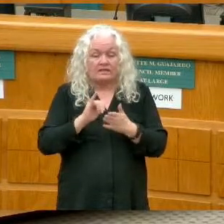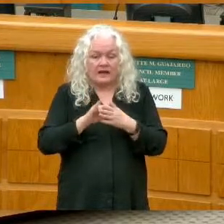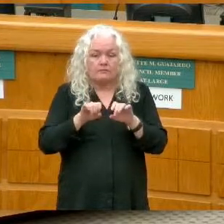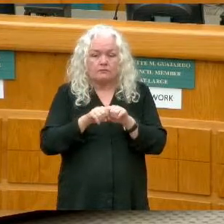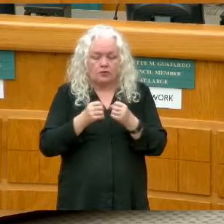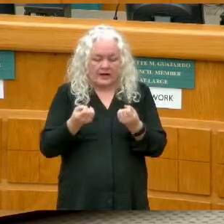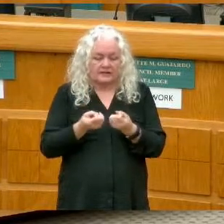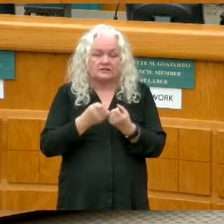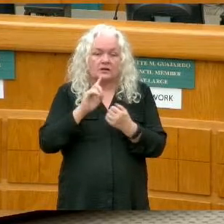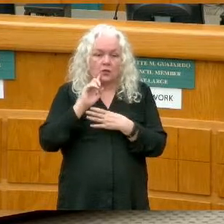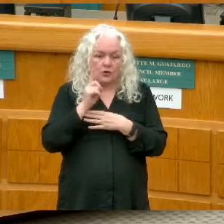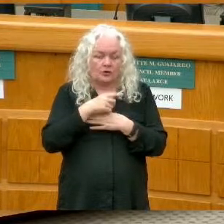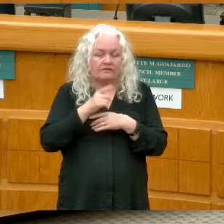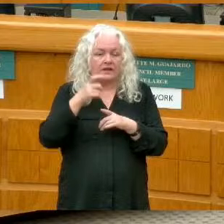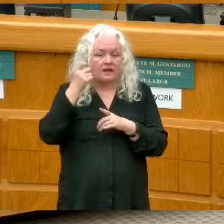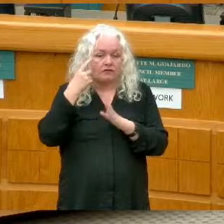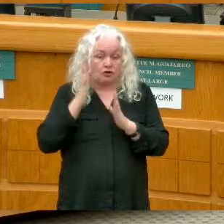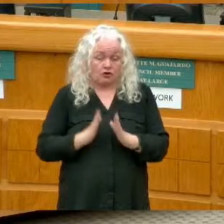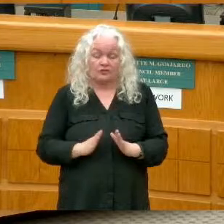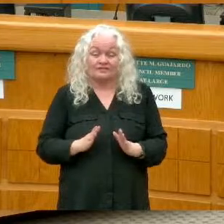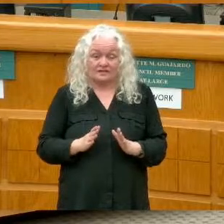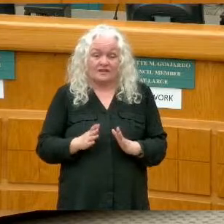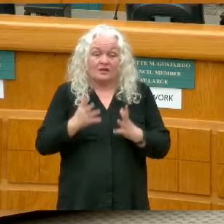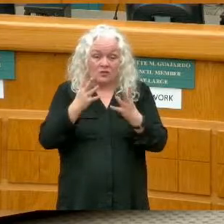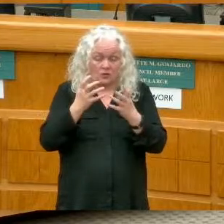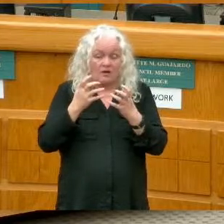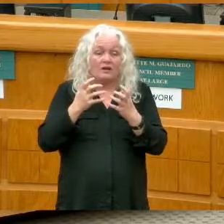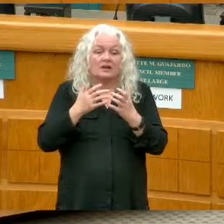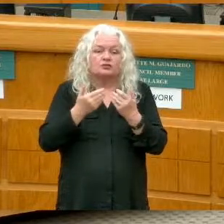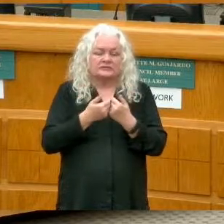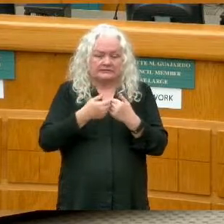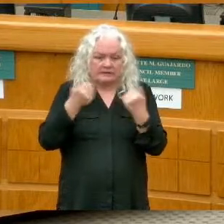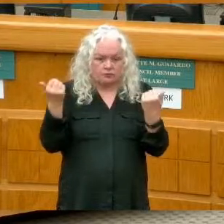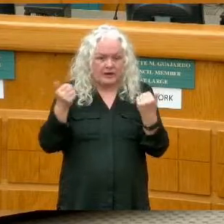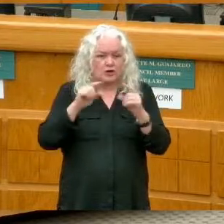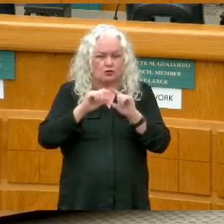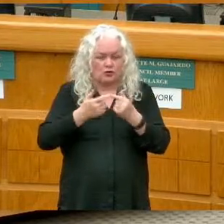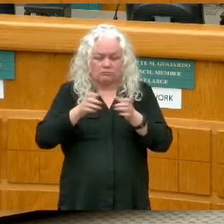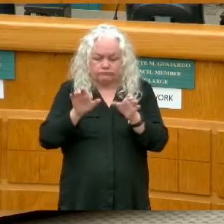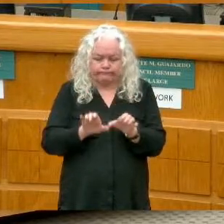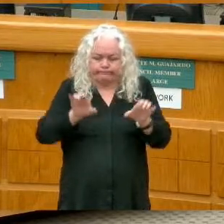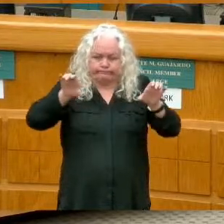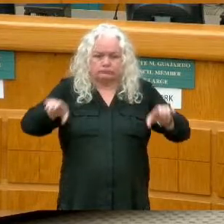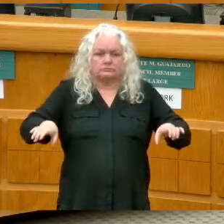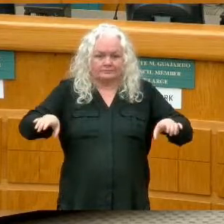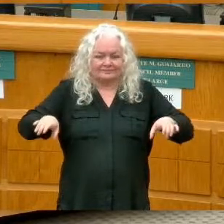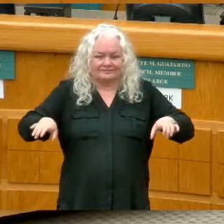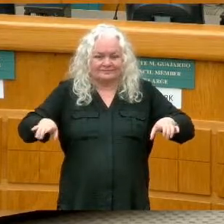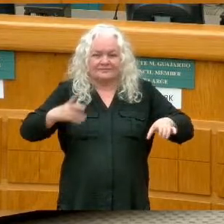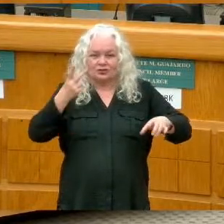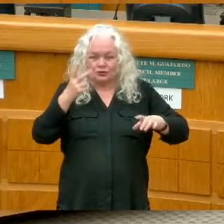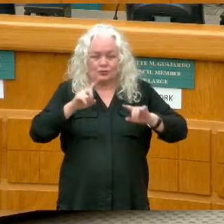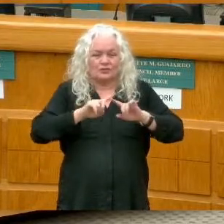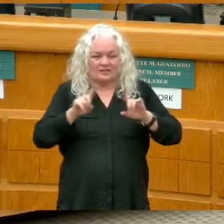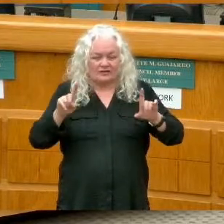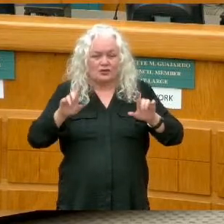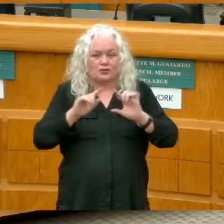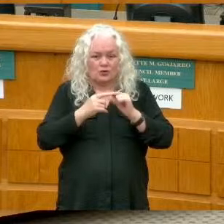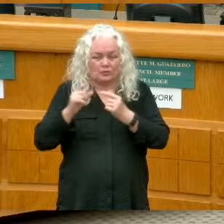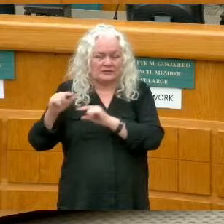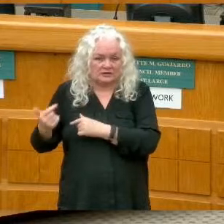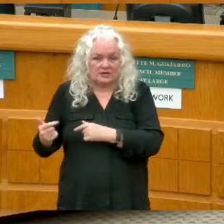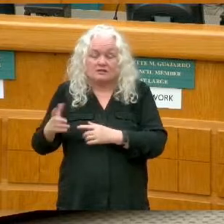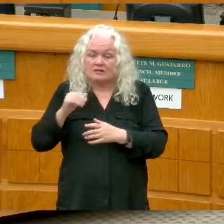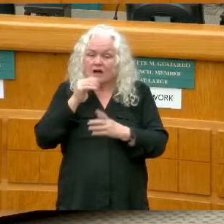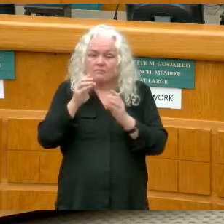the governor's orders. So you want to kind of separate the group, maybe have 2 different groups, but group sizes shouldn't